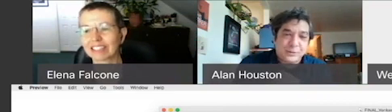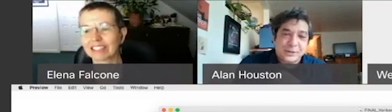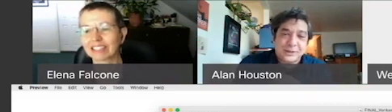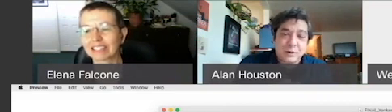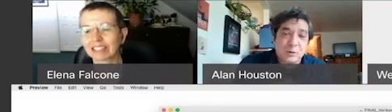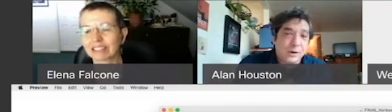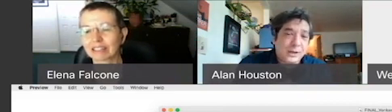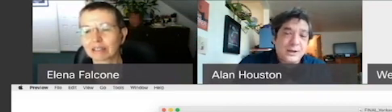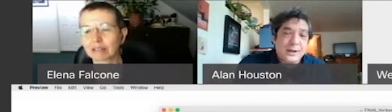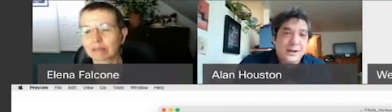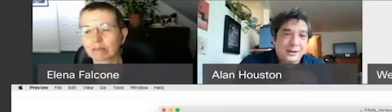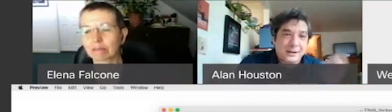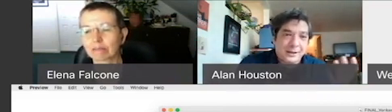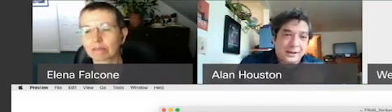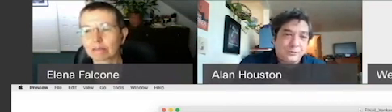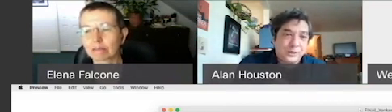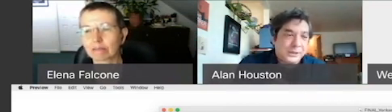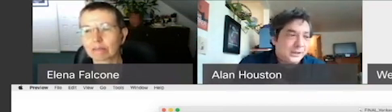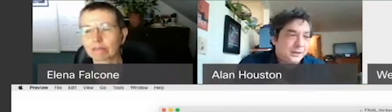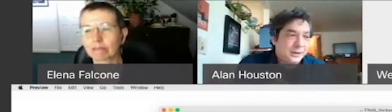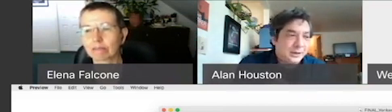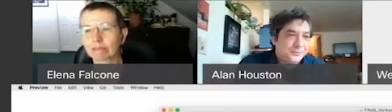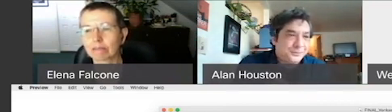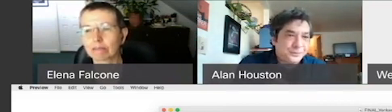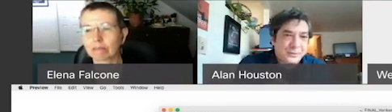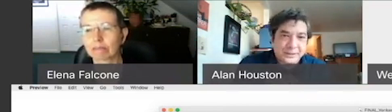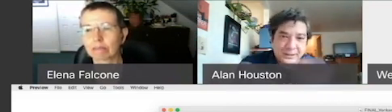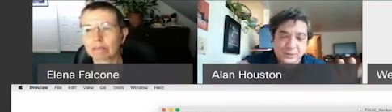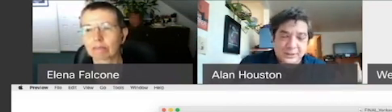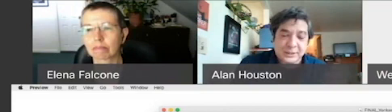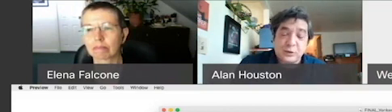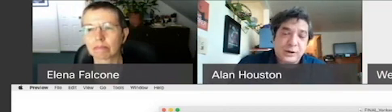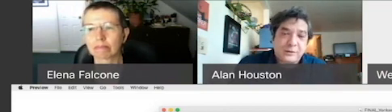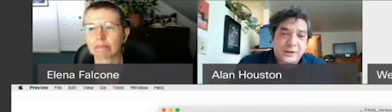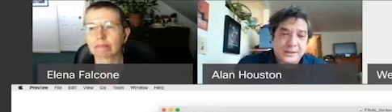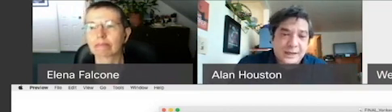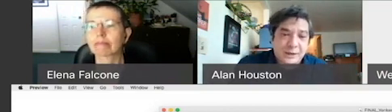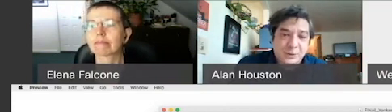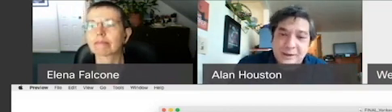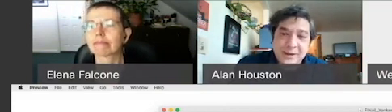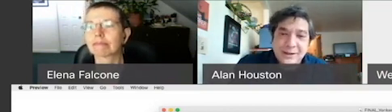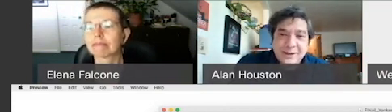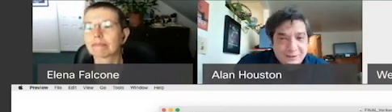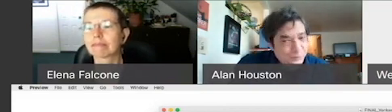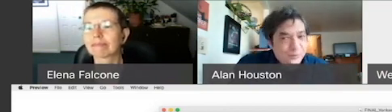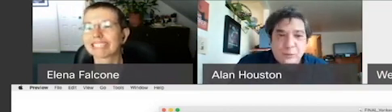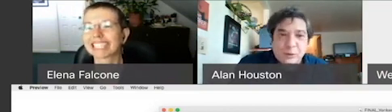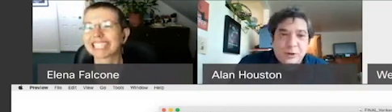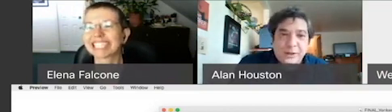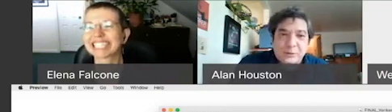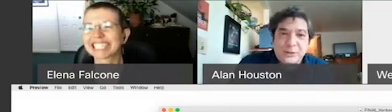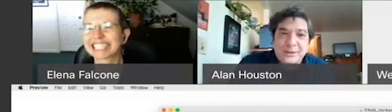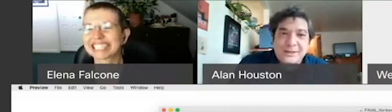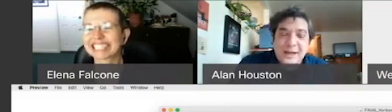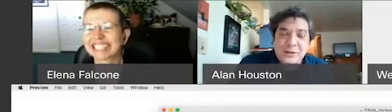www.ypl.org. And again, I really think this was an extraordinary event, and I'm glad we were all able to put this